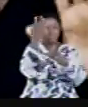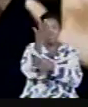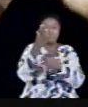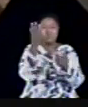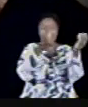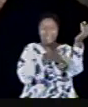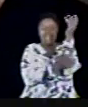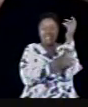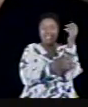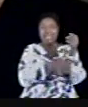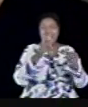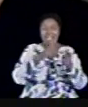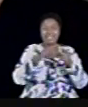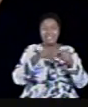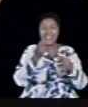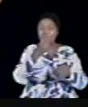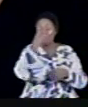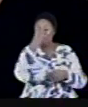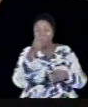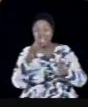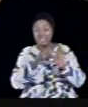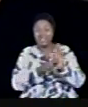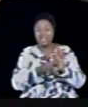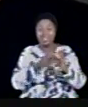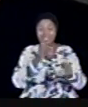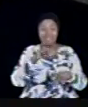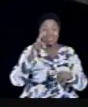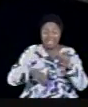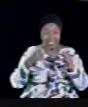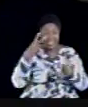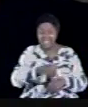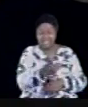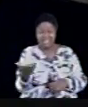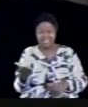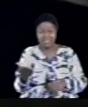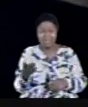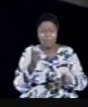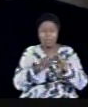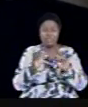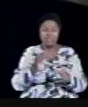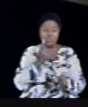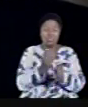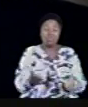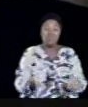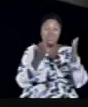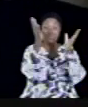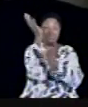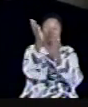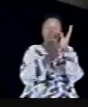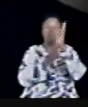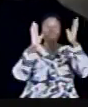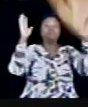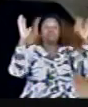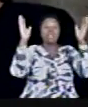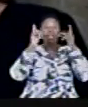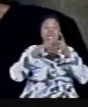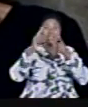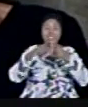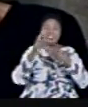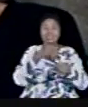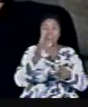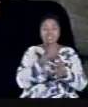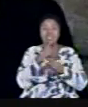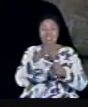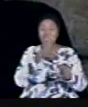my blindness. I'm not even seeing anything. I raised my two hands. I said, I told myself as we're going. I